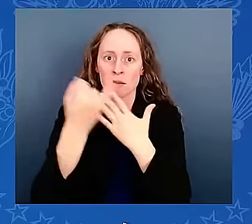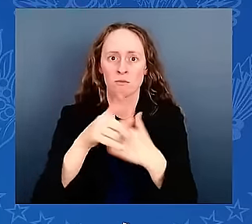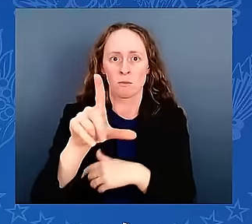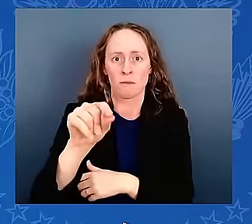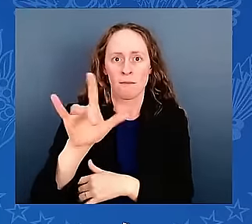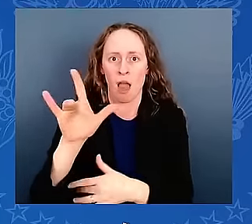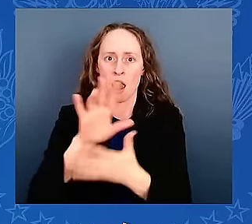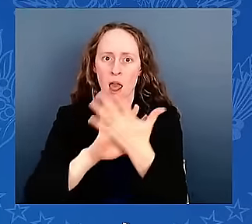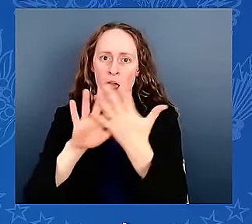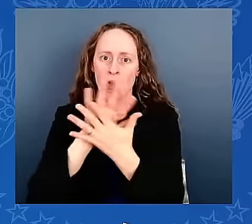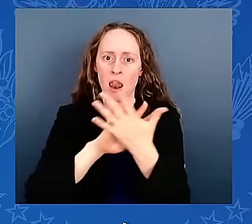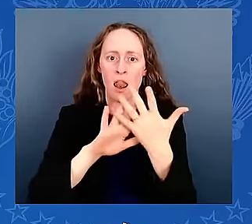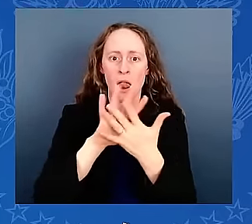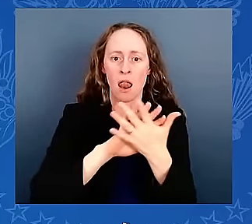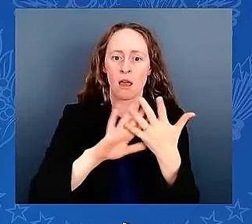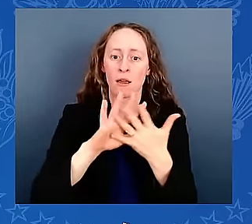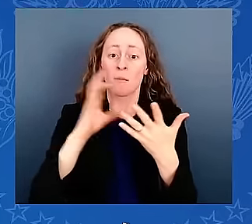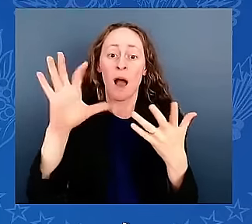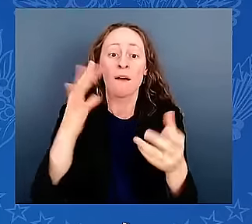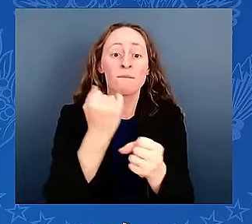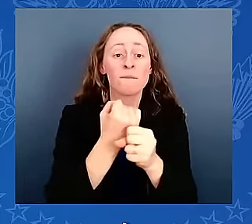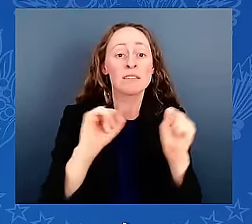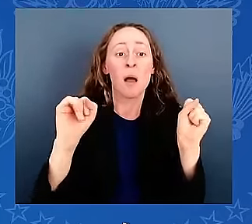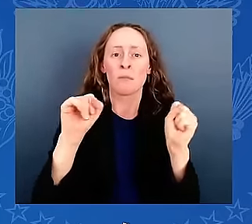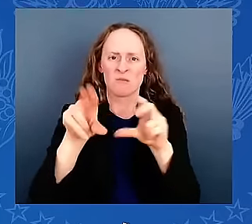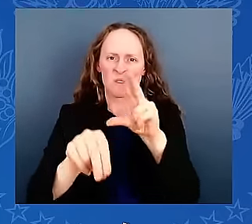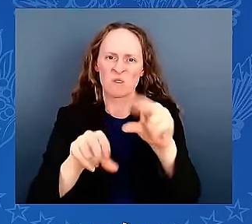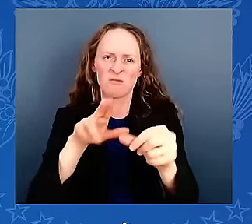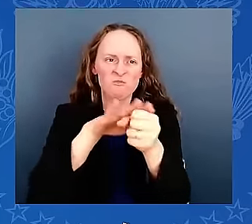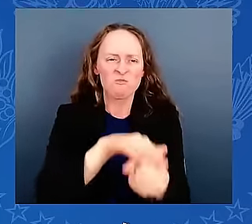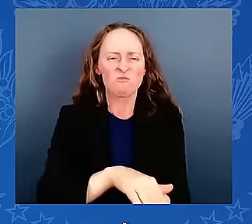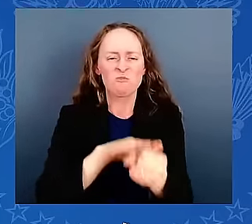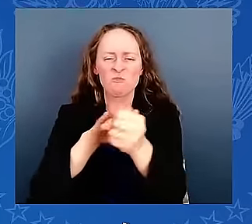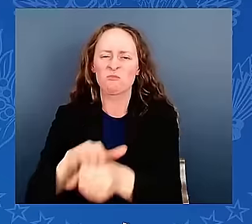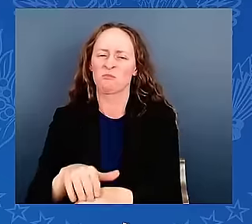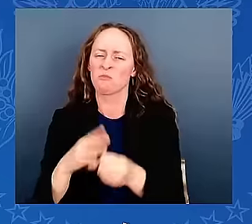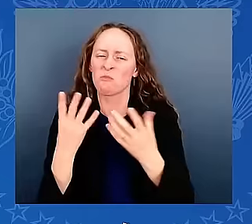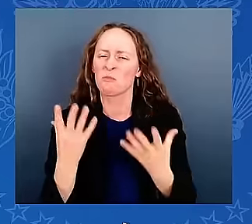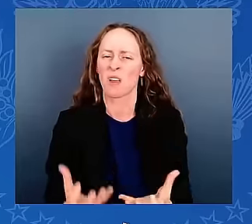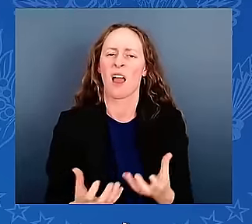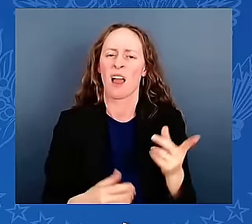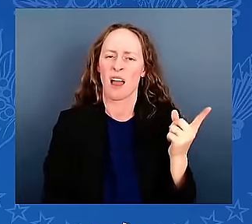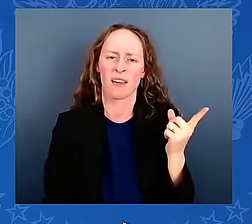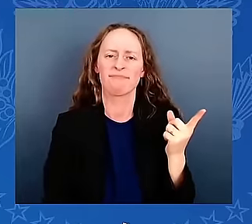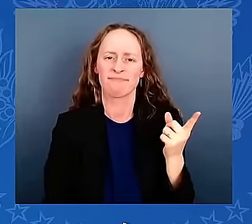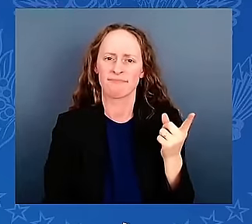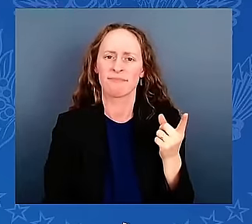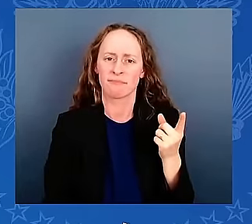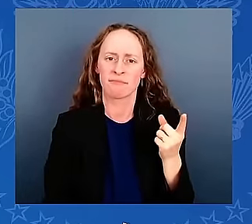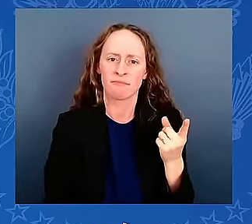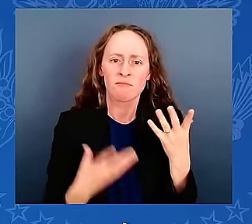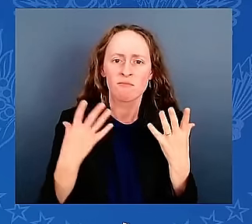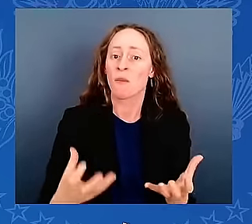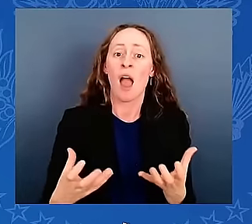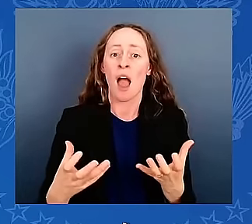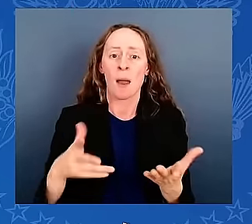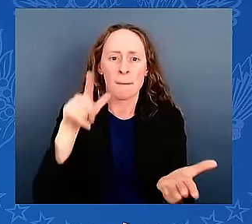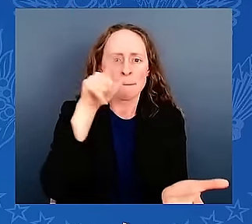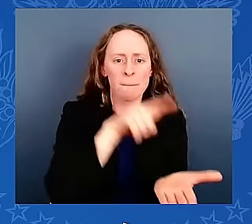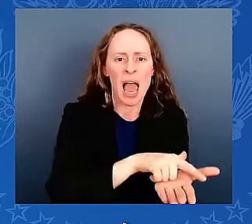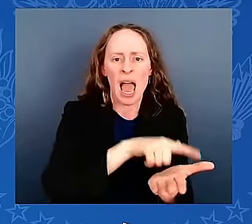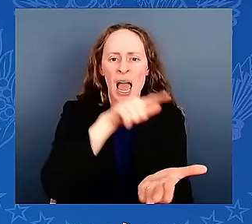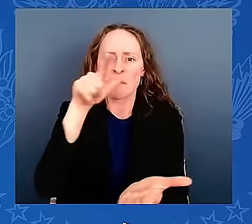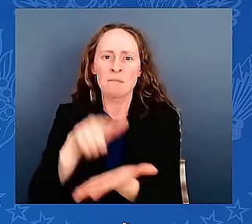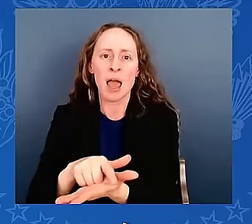freedom to vote, have your vote counted. They'd impose a nationwide ban on abortion. This new